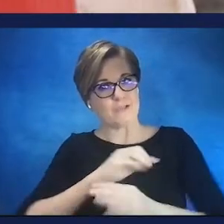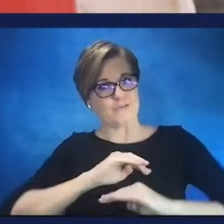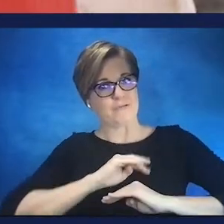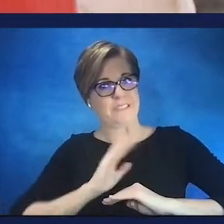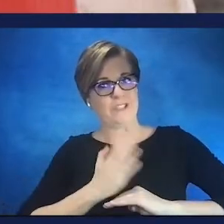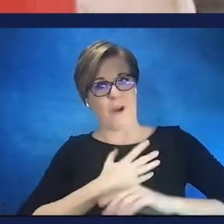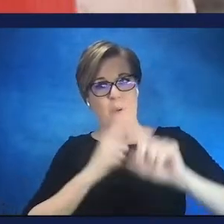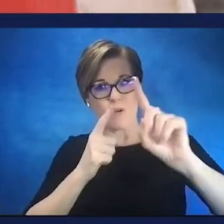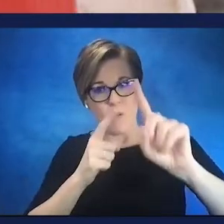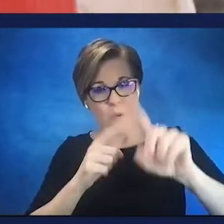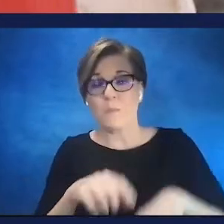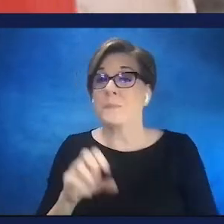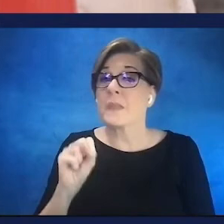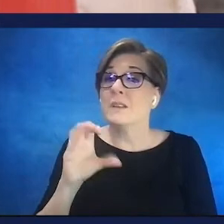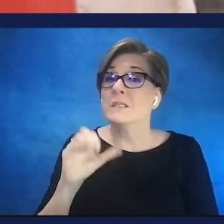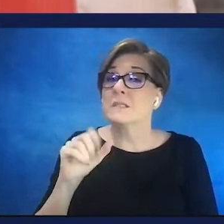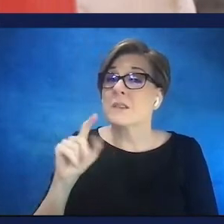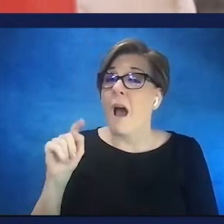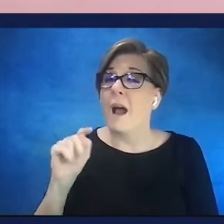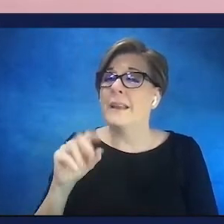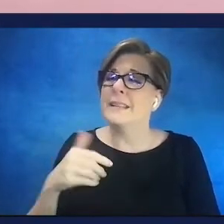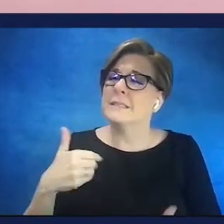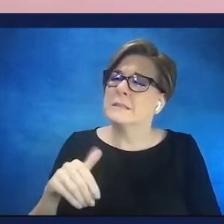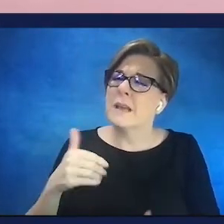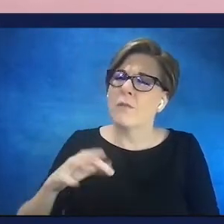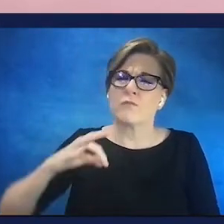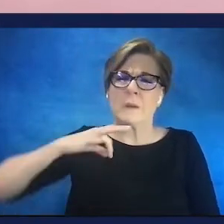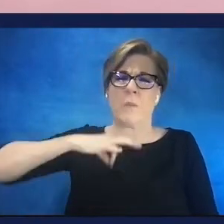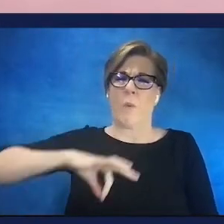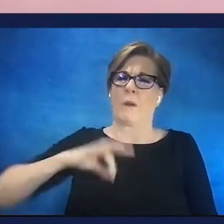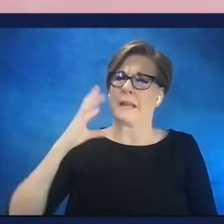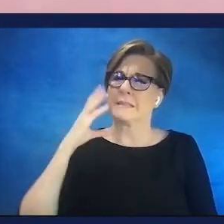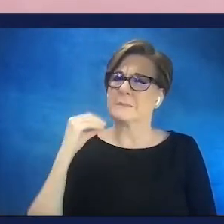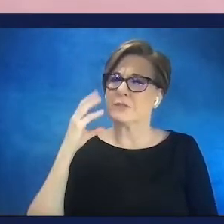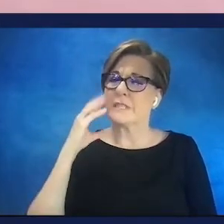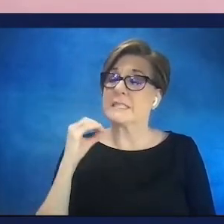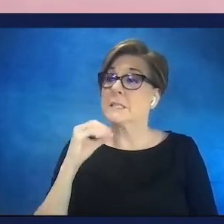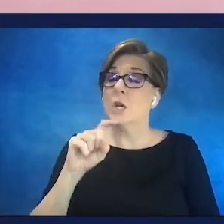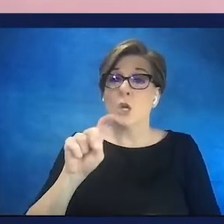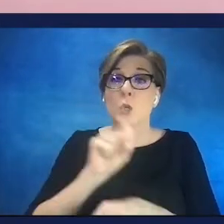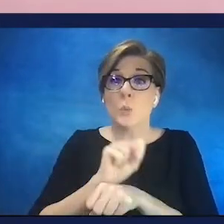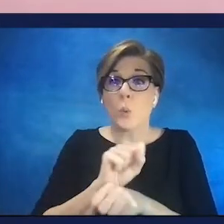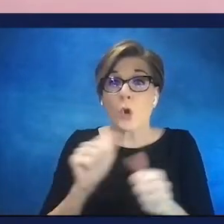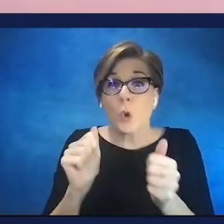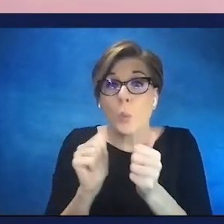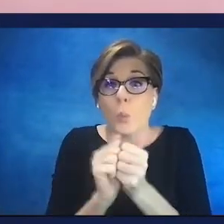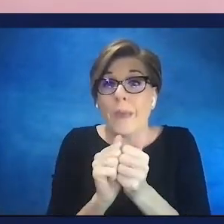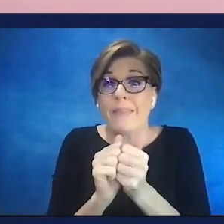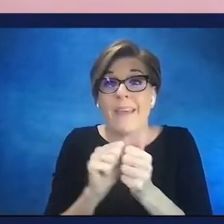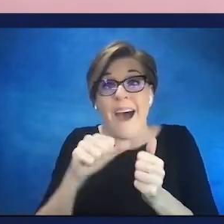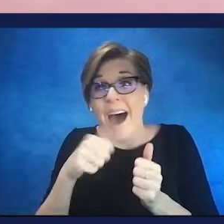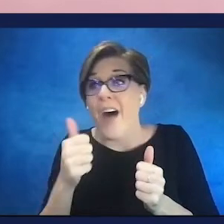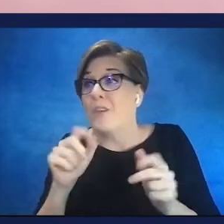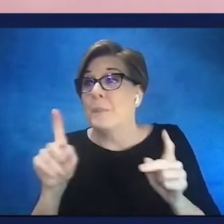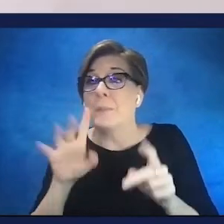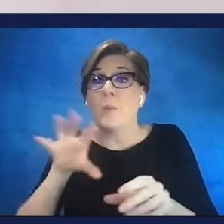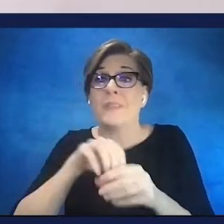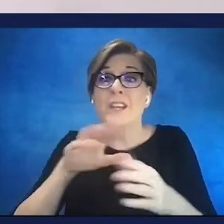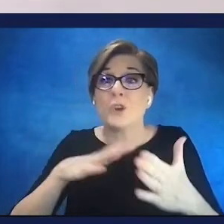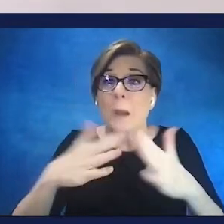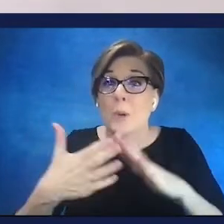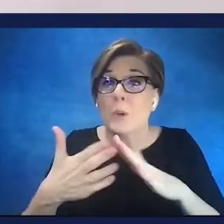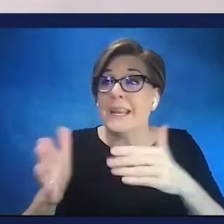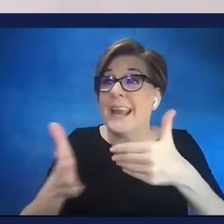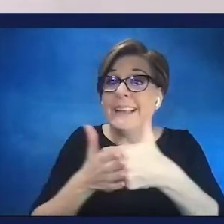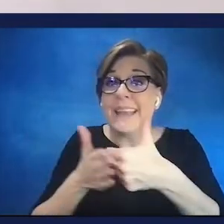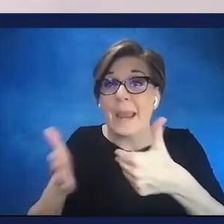be reached. Yeah. And it's a very rewarding experience. So you're working alongside members of your community, so that